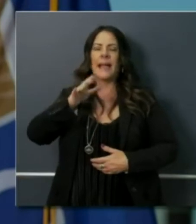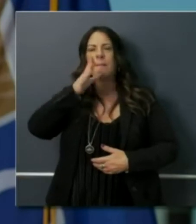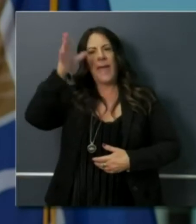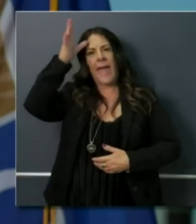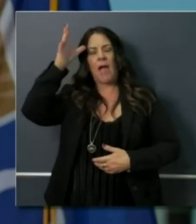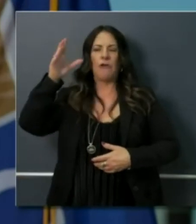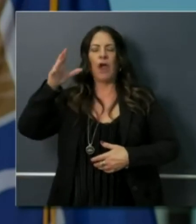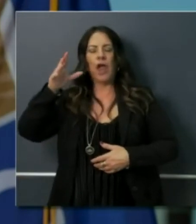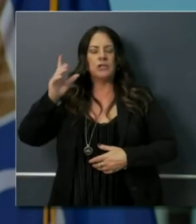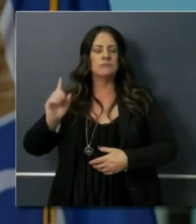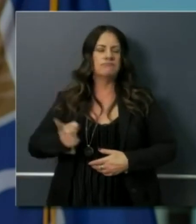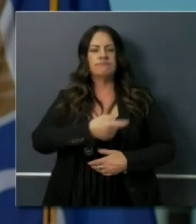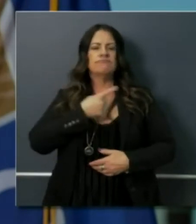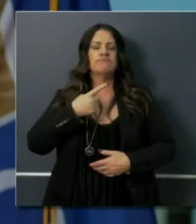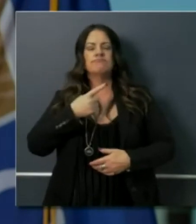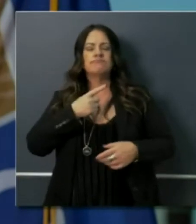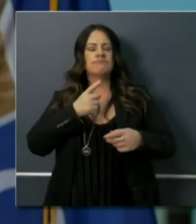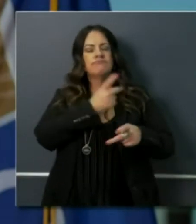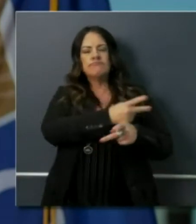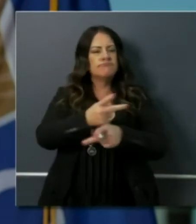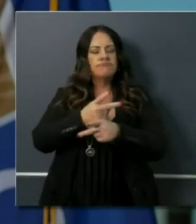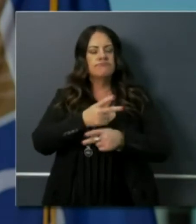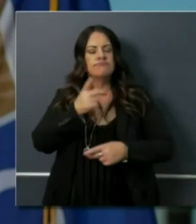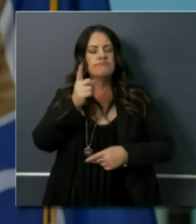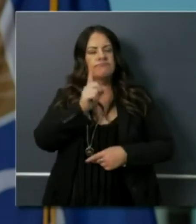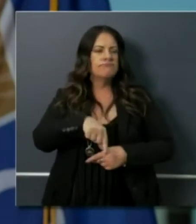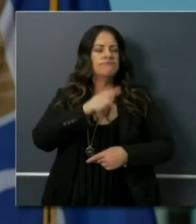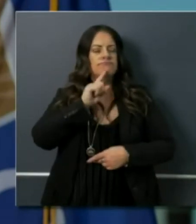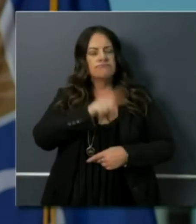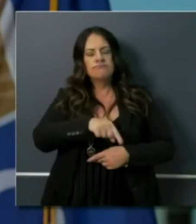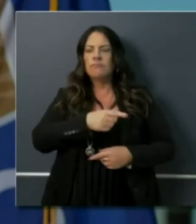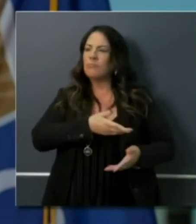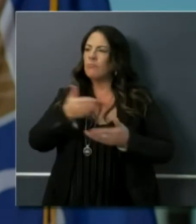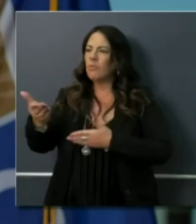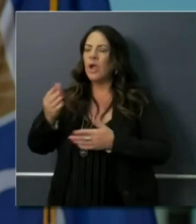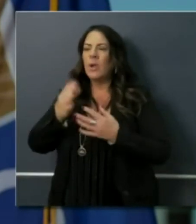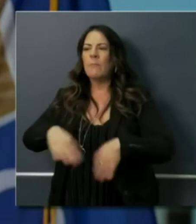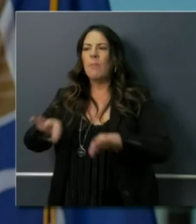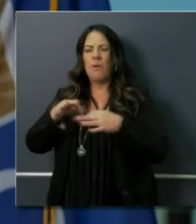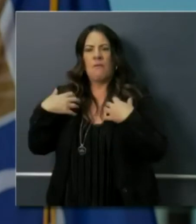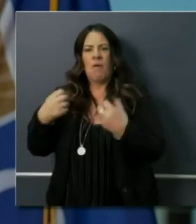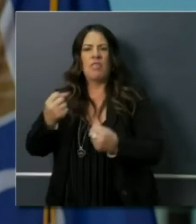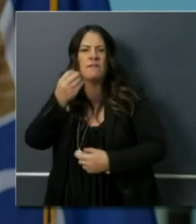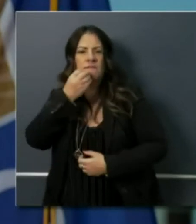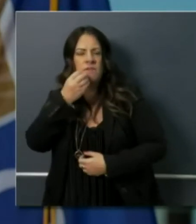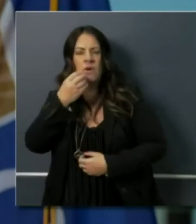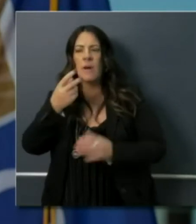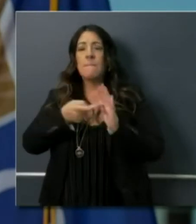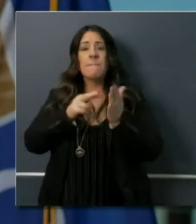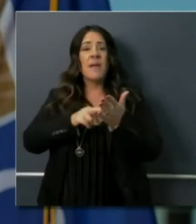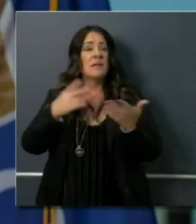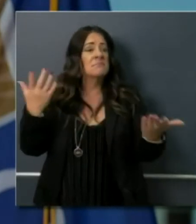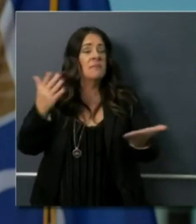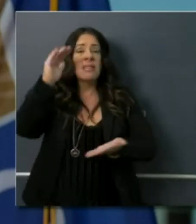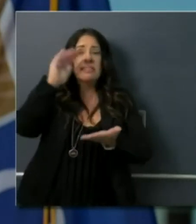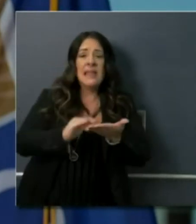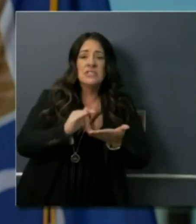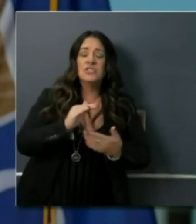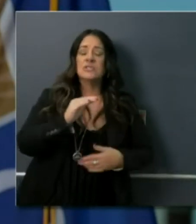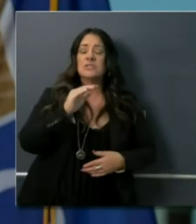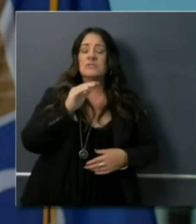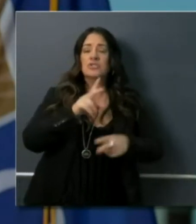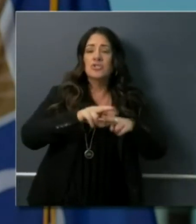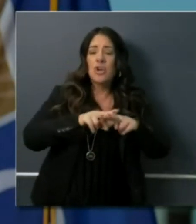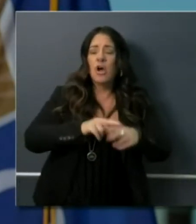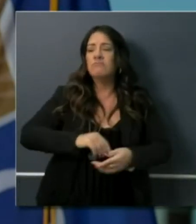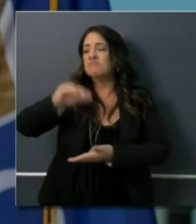because it's incredibly important for our seniors to get nutritious meals that have less sodium, sugar, and the like. And so